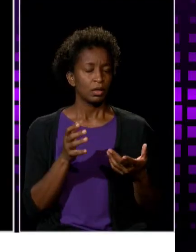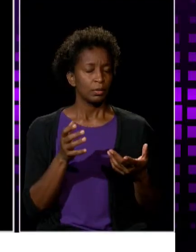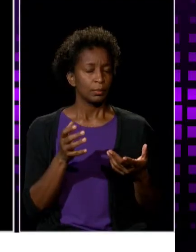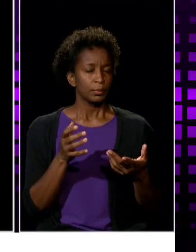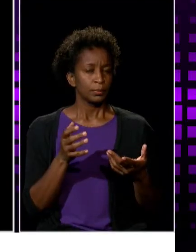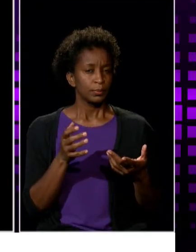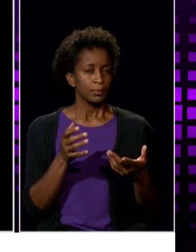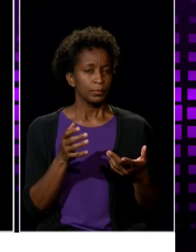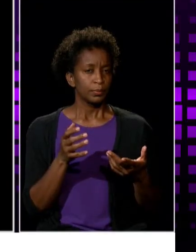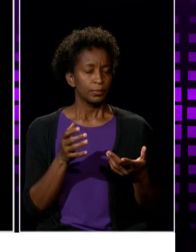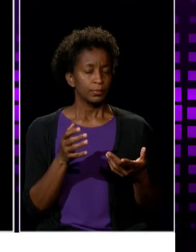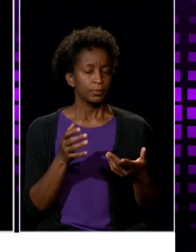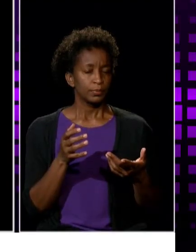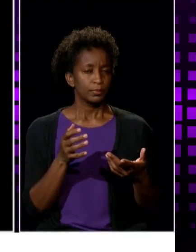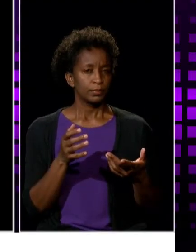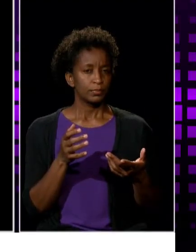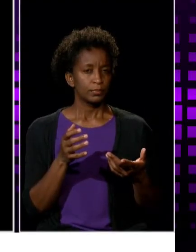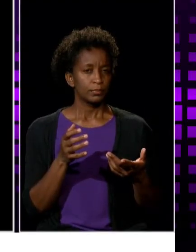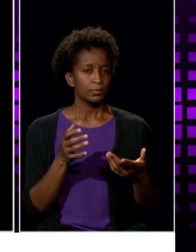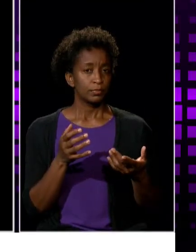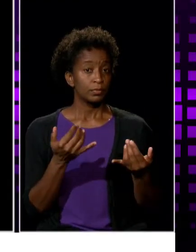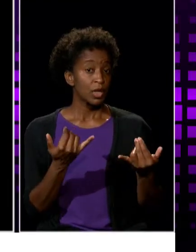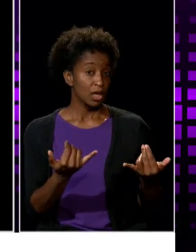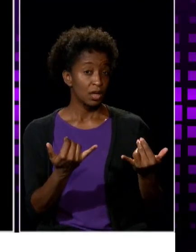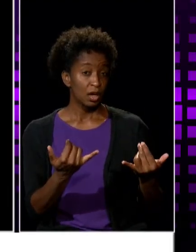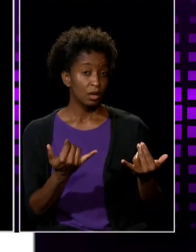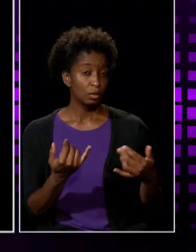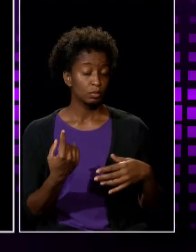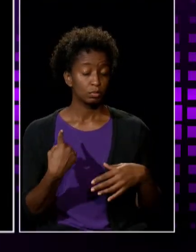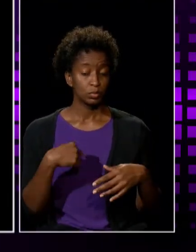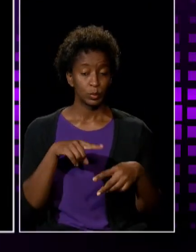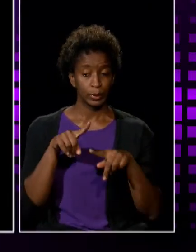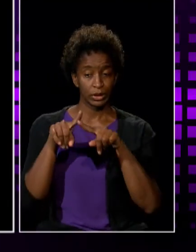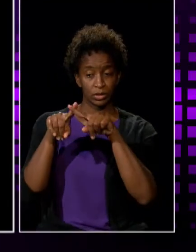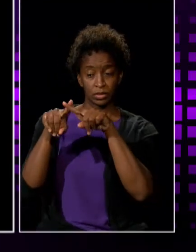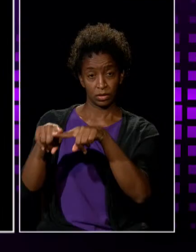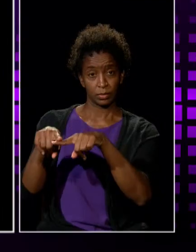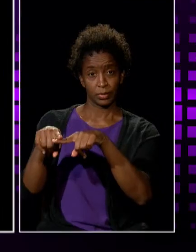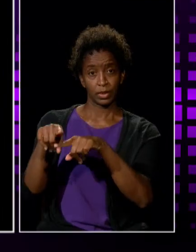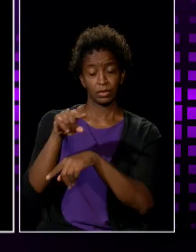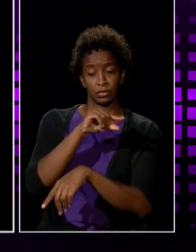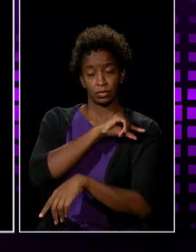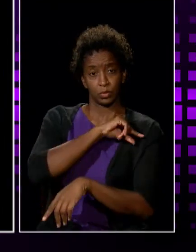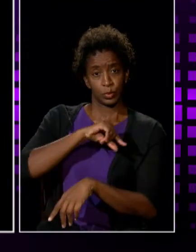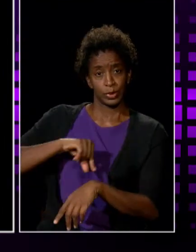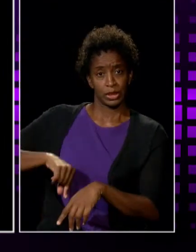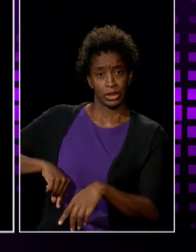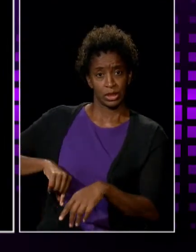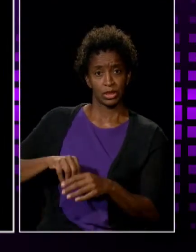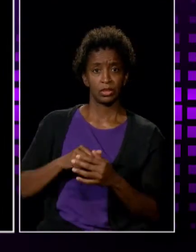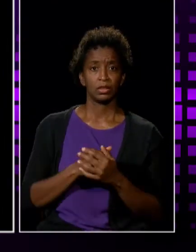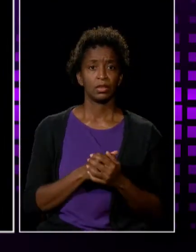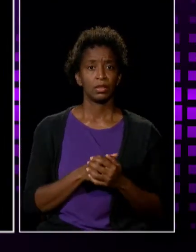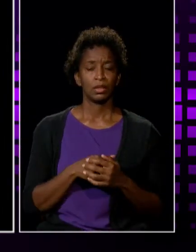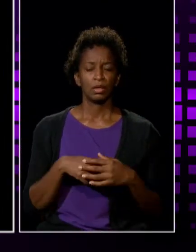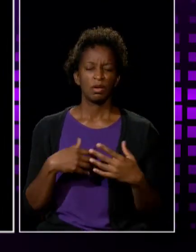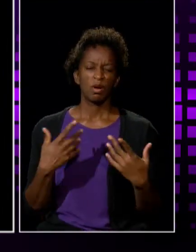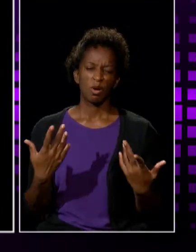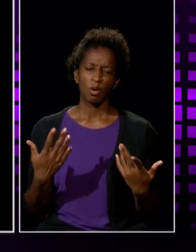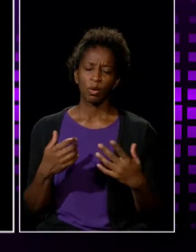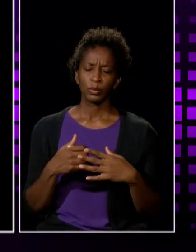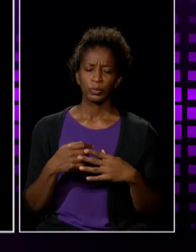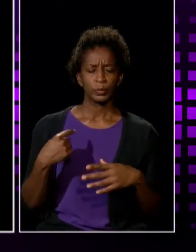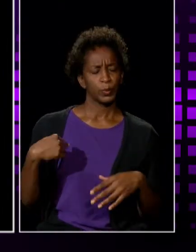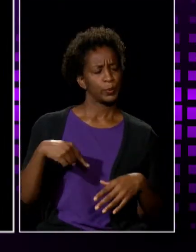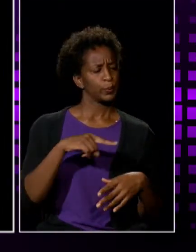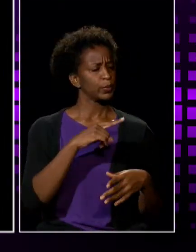longer relying on the queen to make or as the symbol of who we are,